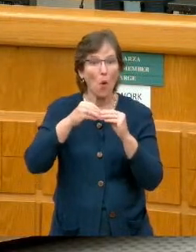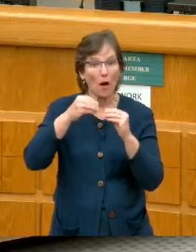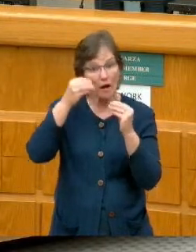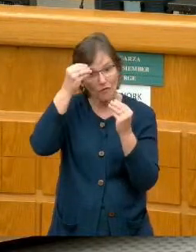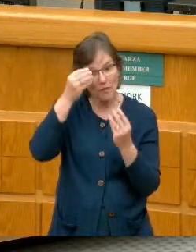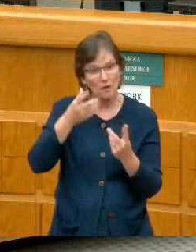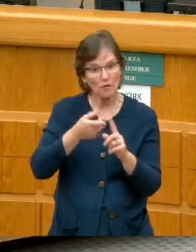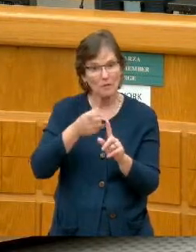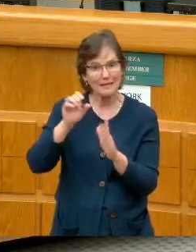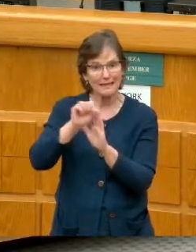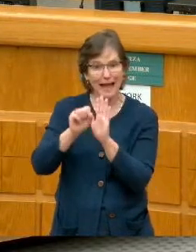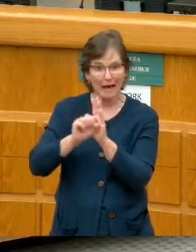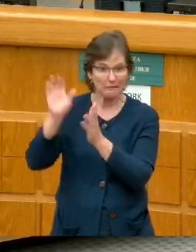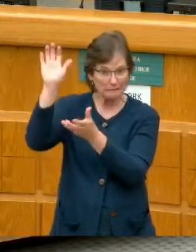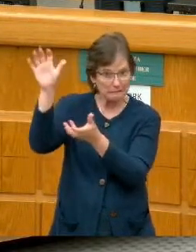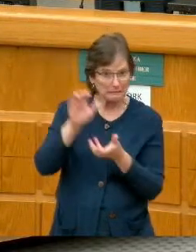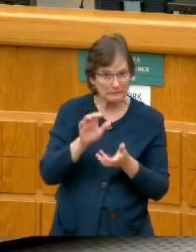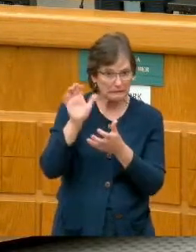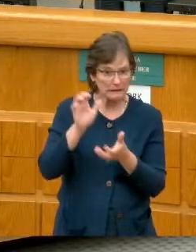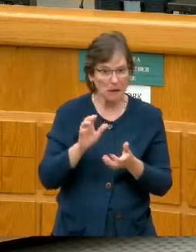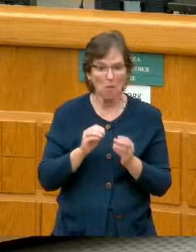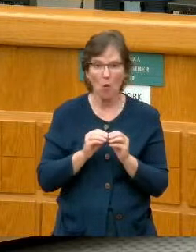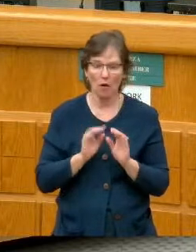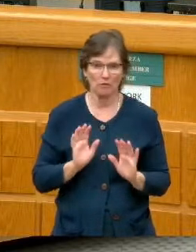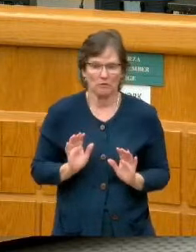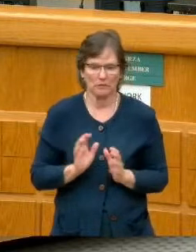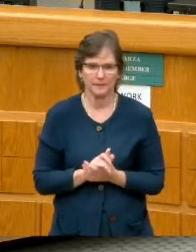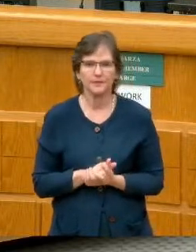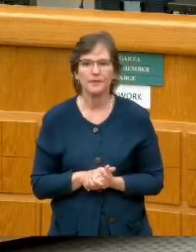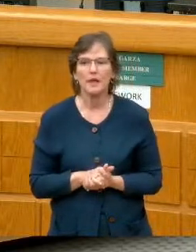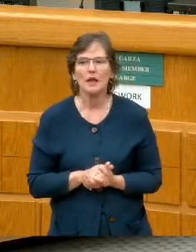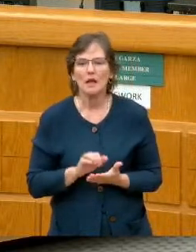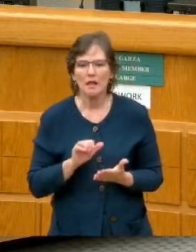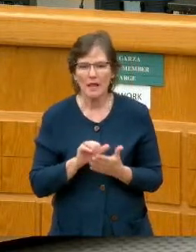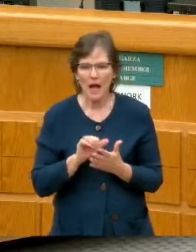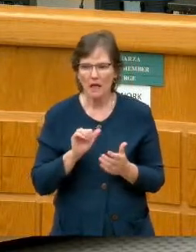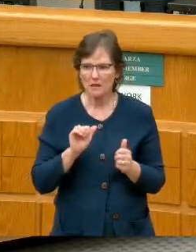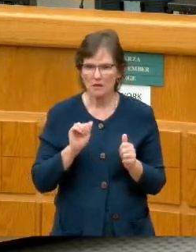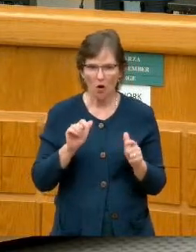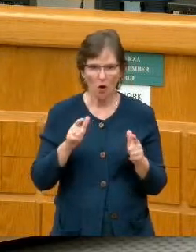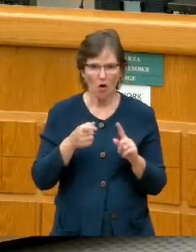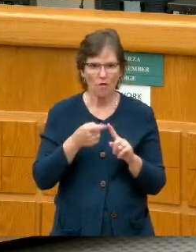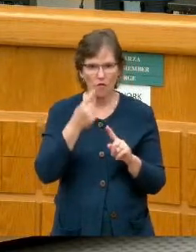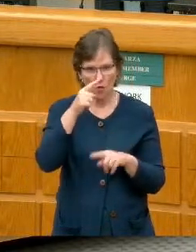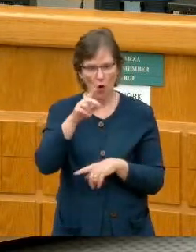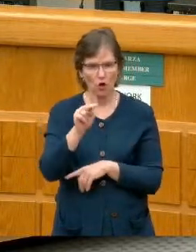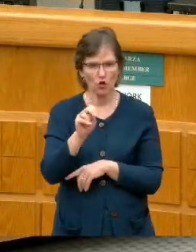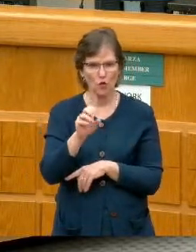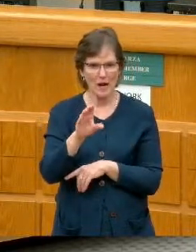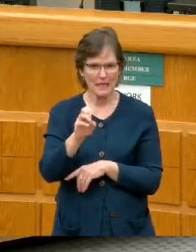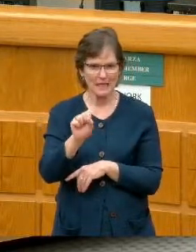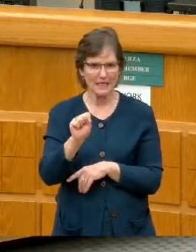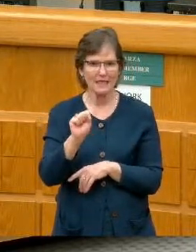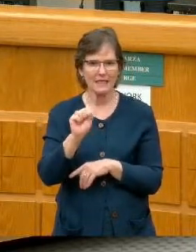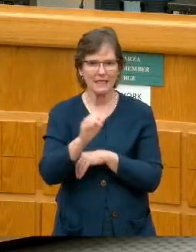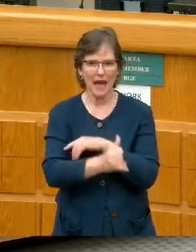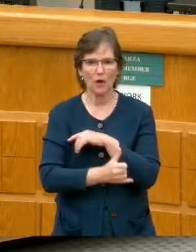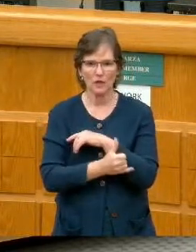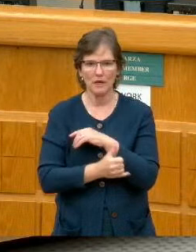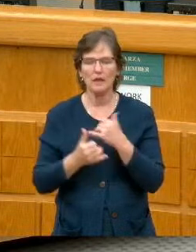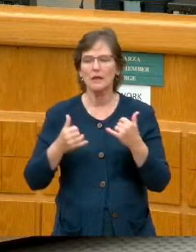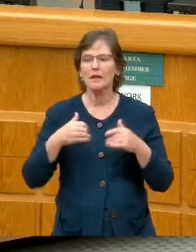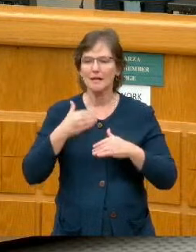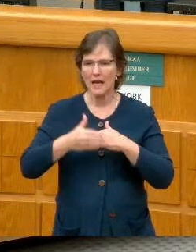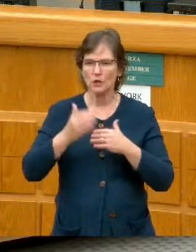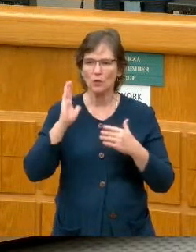So that is the update for Nueces County, and now I'm going to move into the task force report. So this is